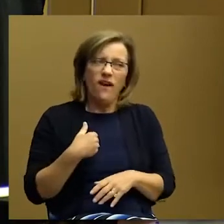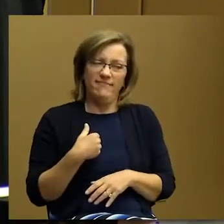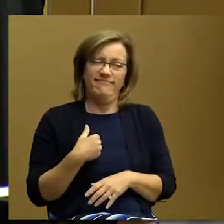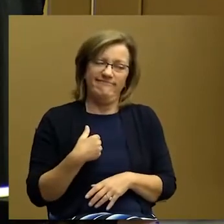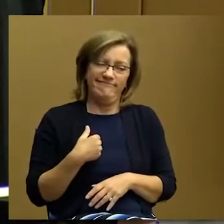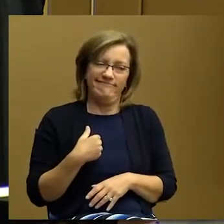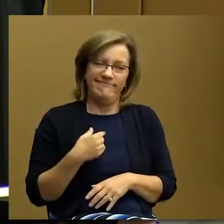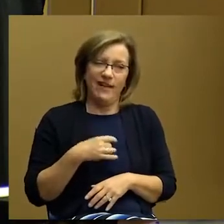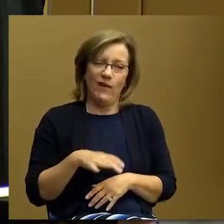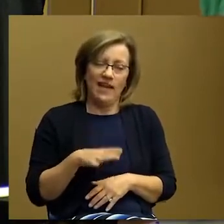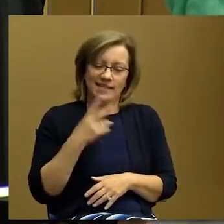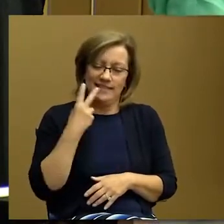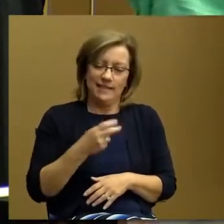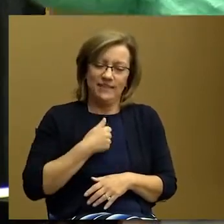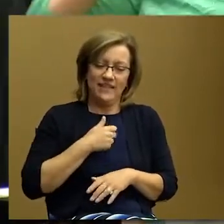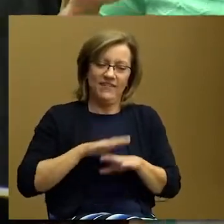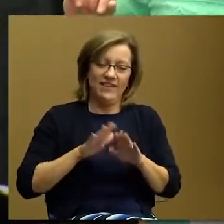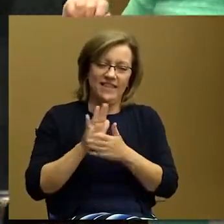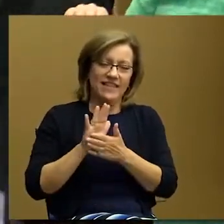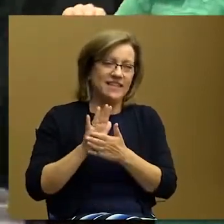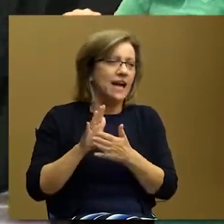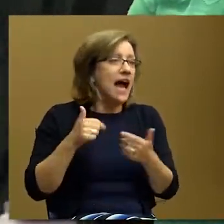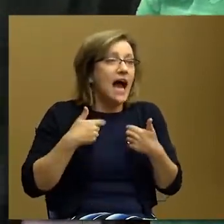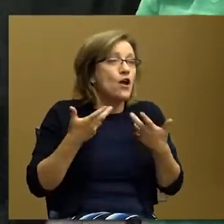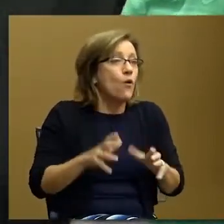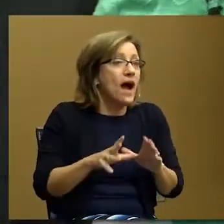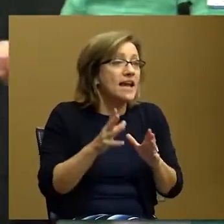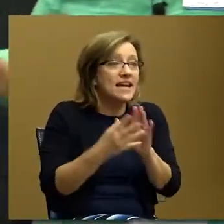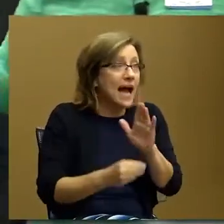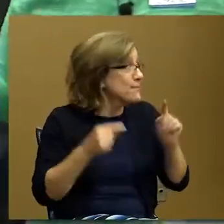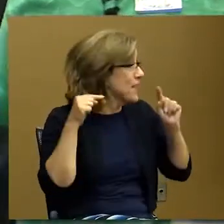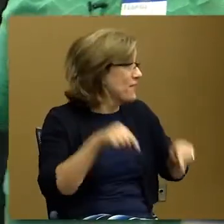video. By the way, I don't want a copy of this.